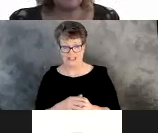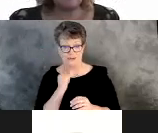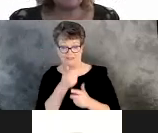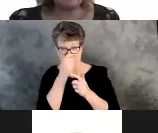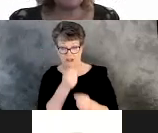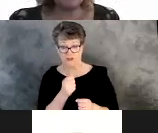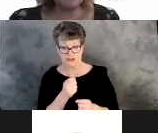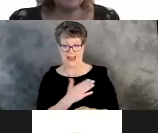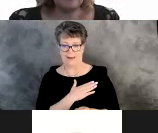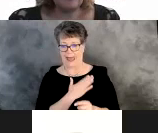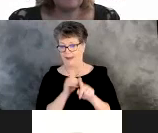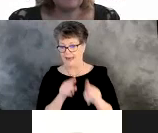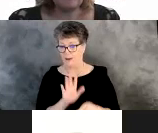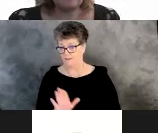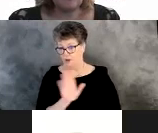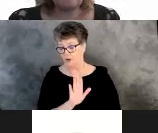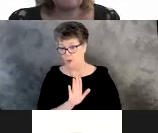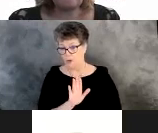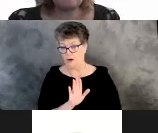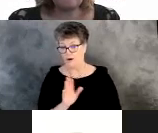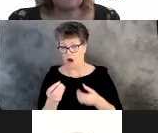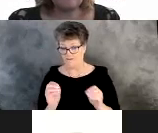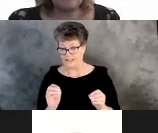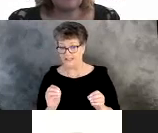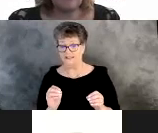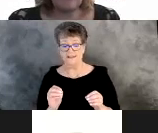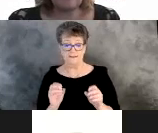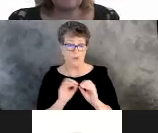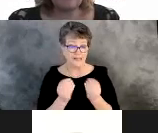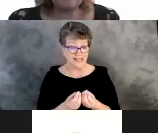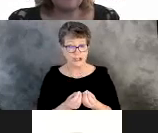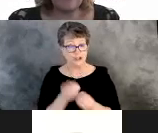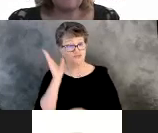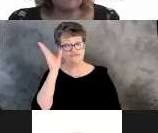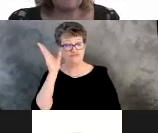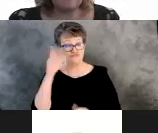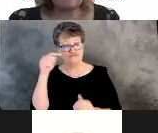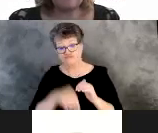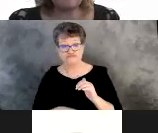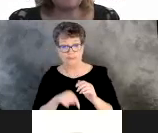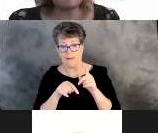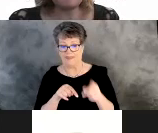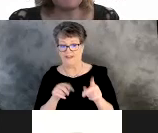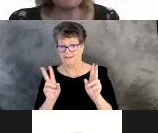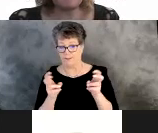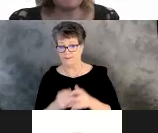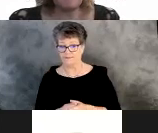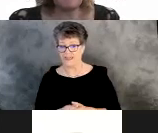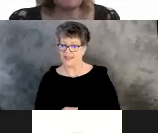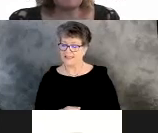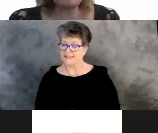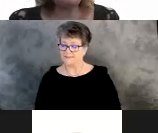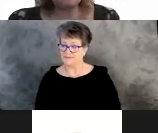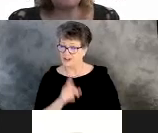interested, I'm happy to come to your office or organization and do a deeper dive around this, because there's actually